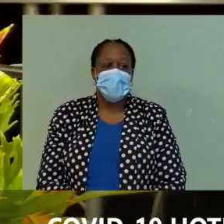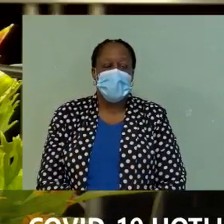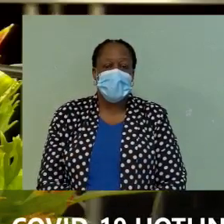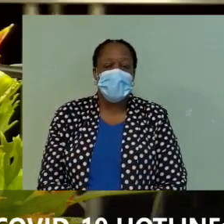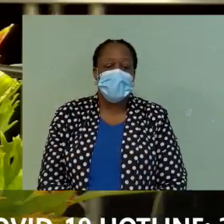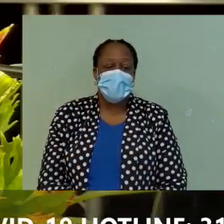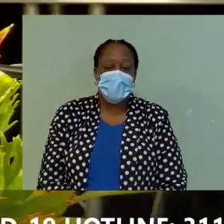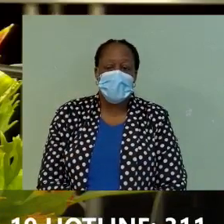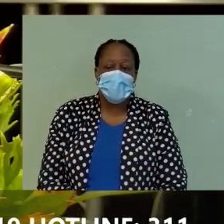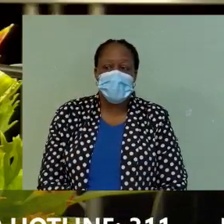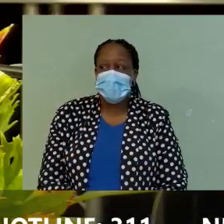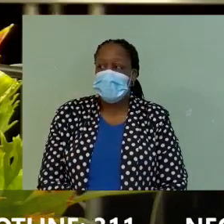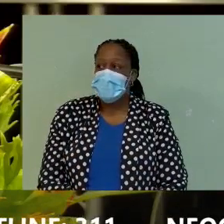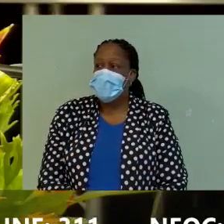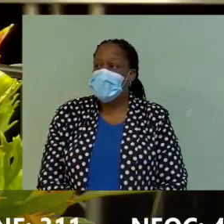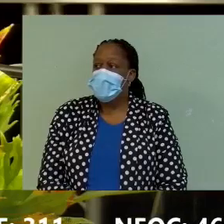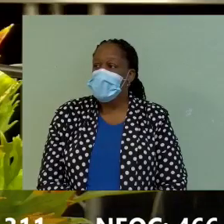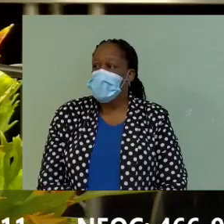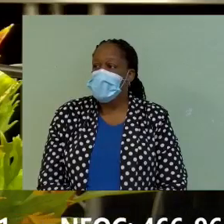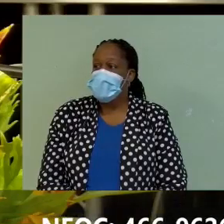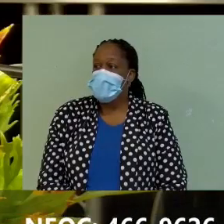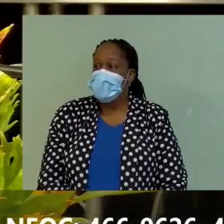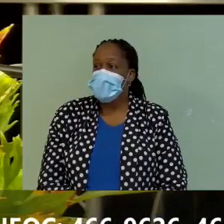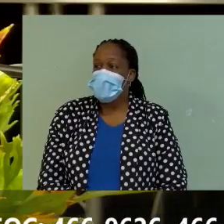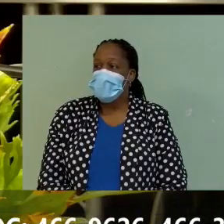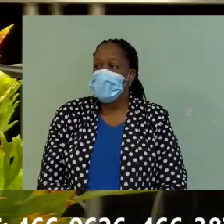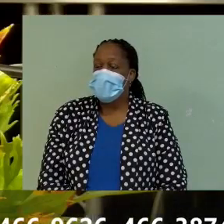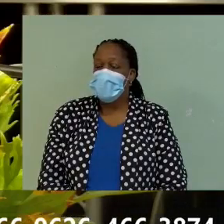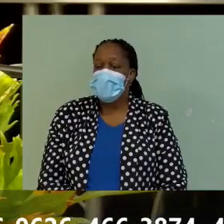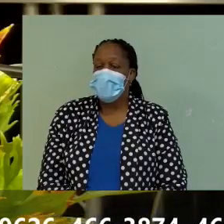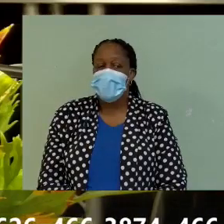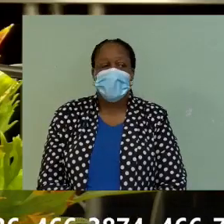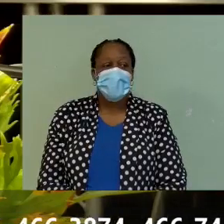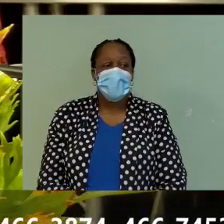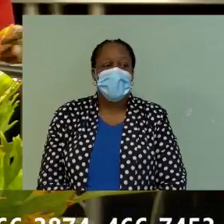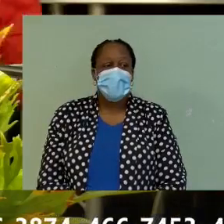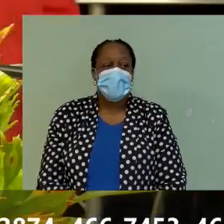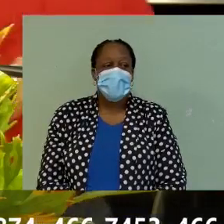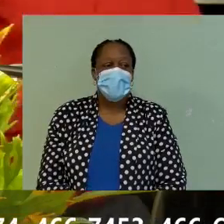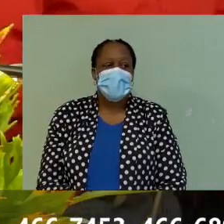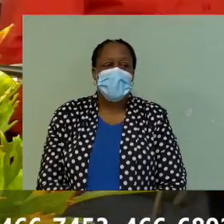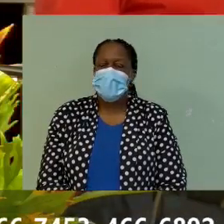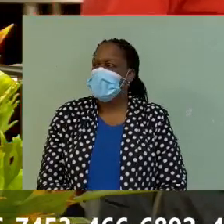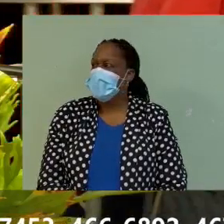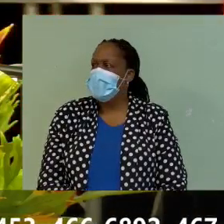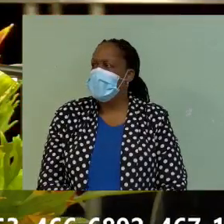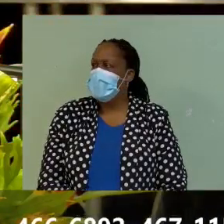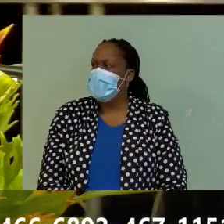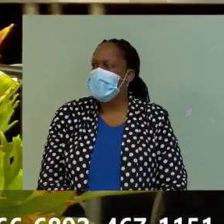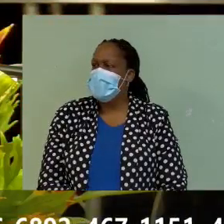all alone, if they have to wear a mask. Superintendent.